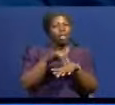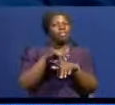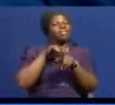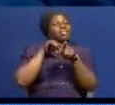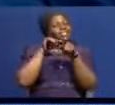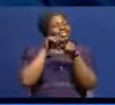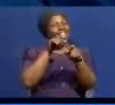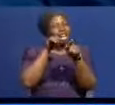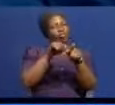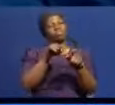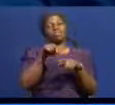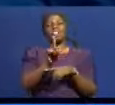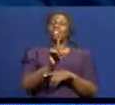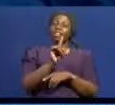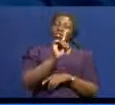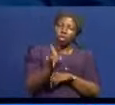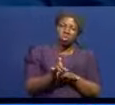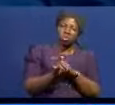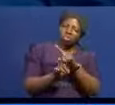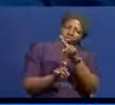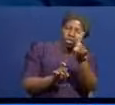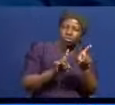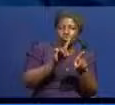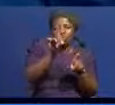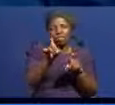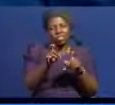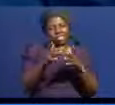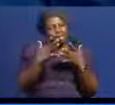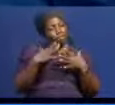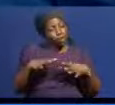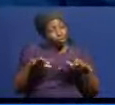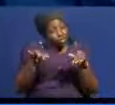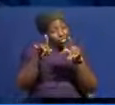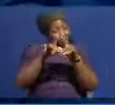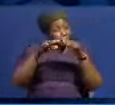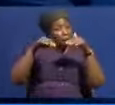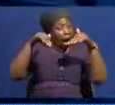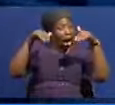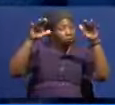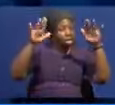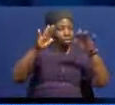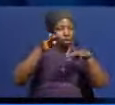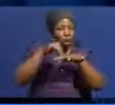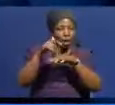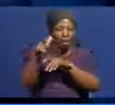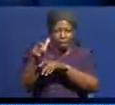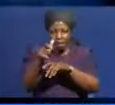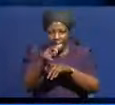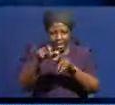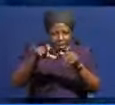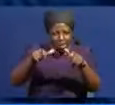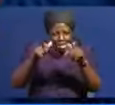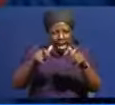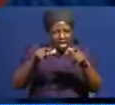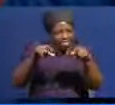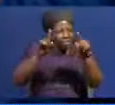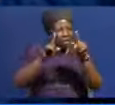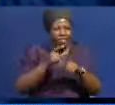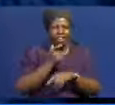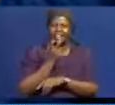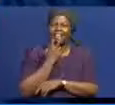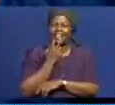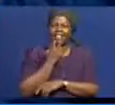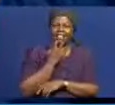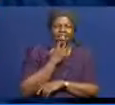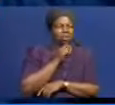He was asked questions, and people even outside on media are laughing and asking what kind